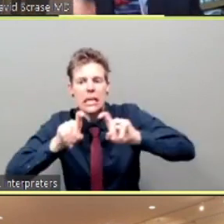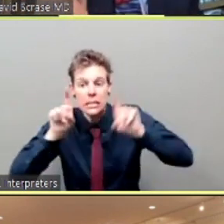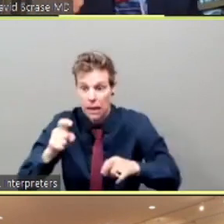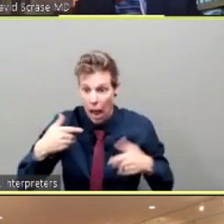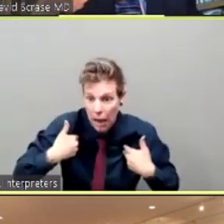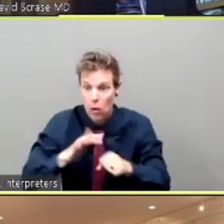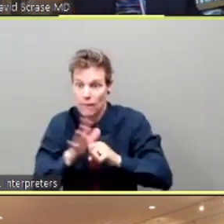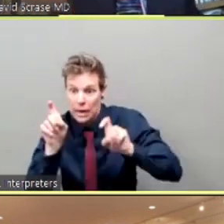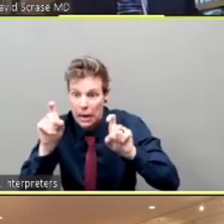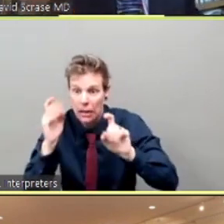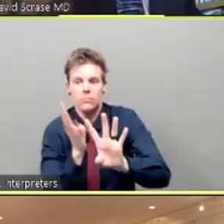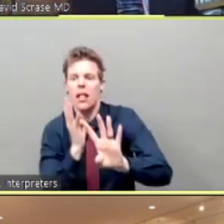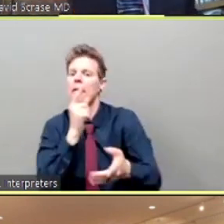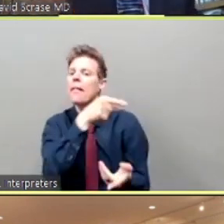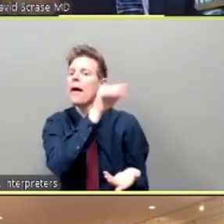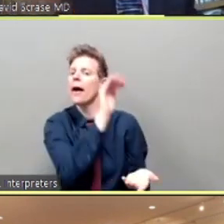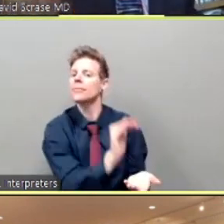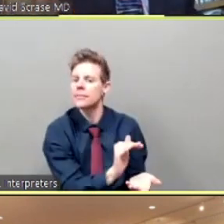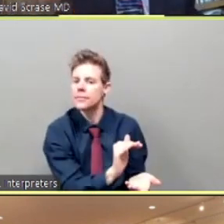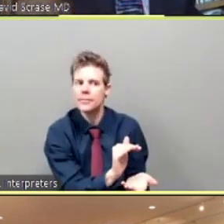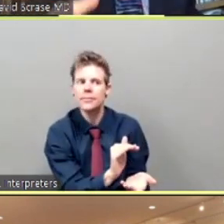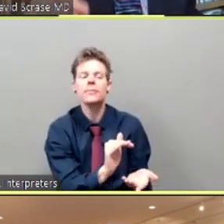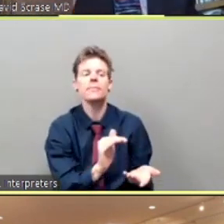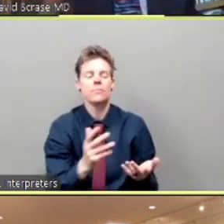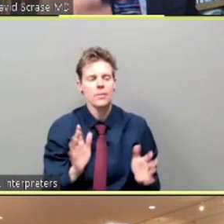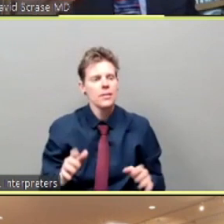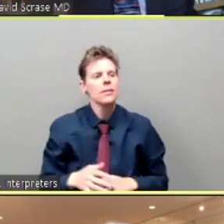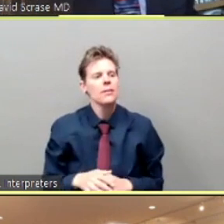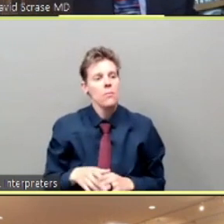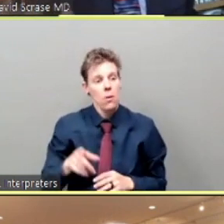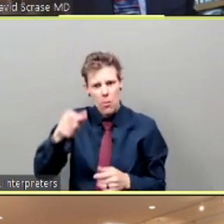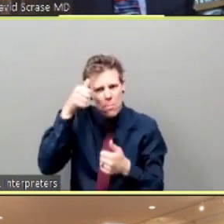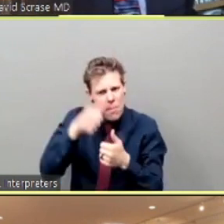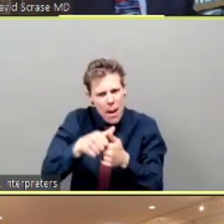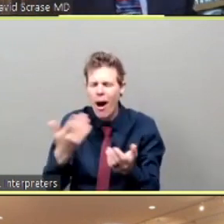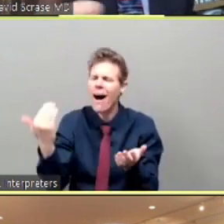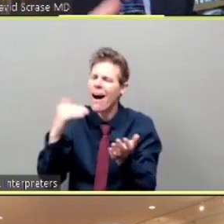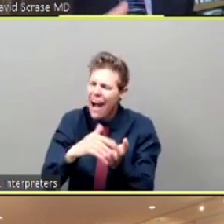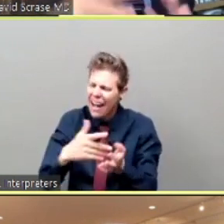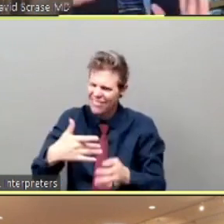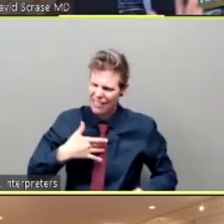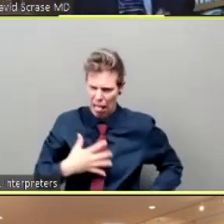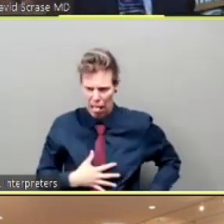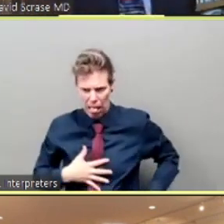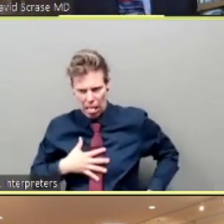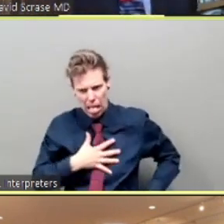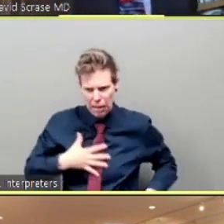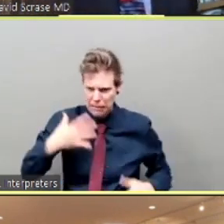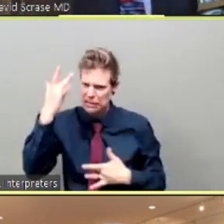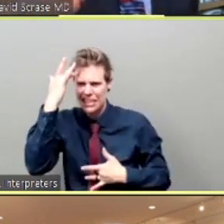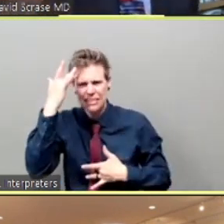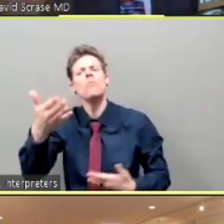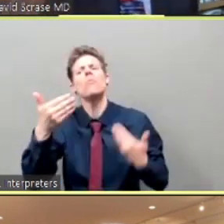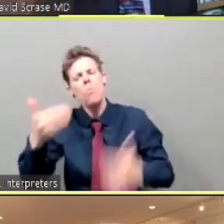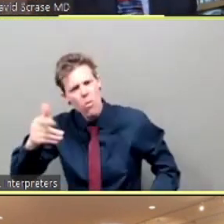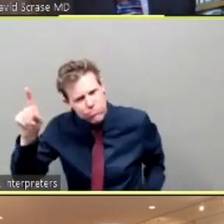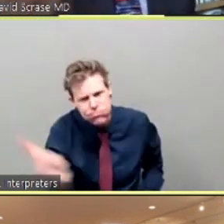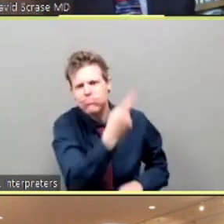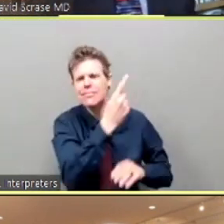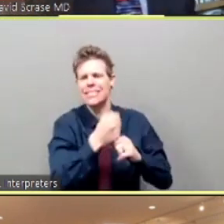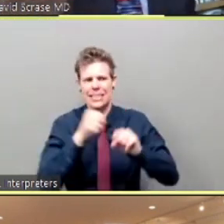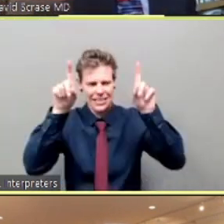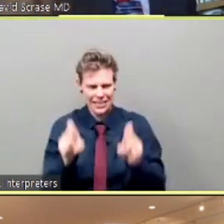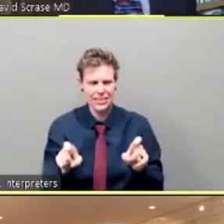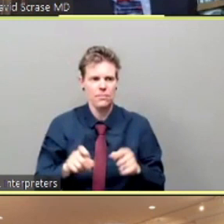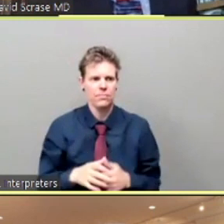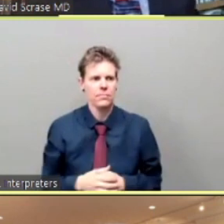if you're symptomatic, so we all need to do that. So we needed to adjust this framework to adapt to these, and we saw the opportunity to